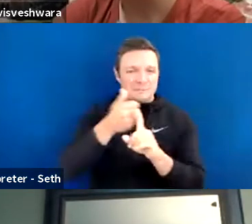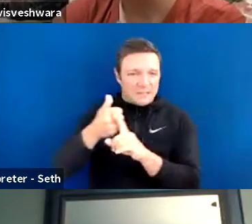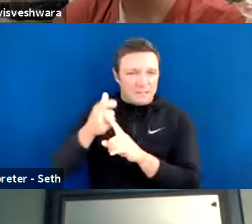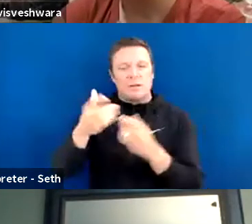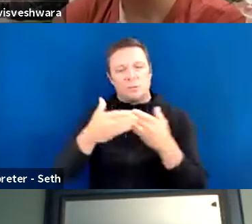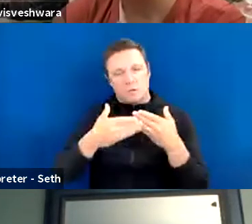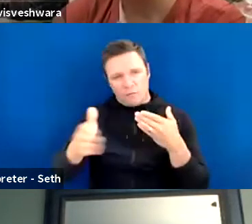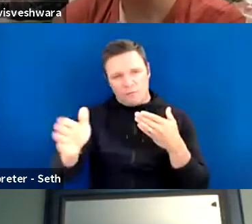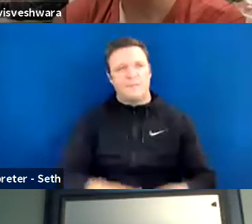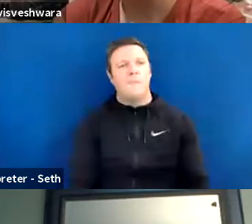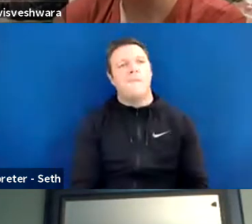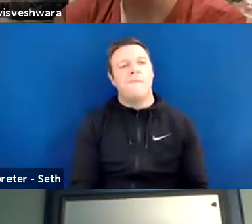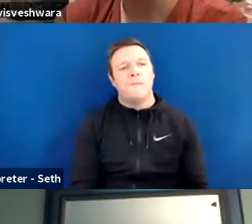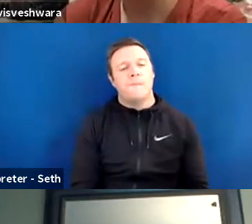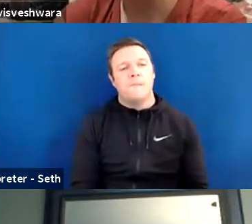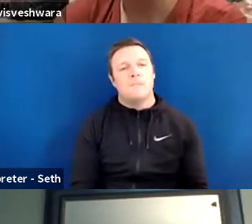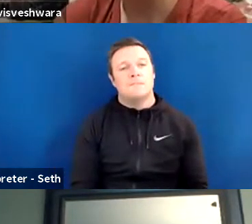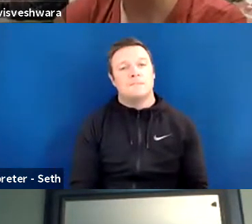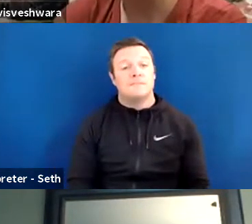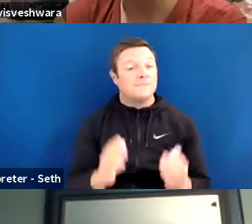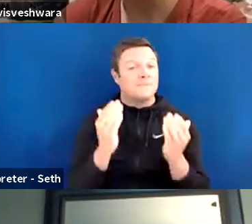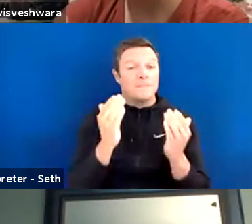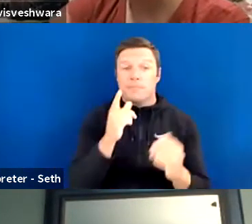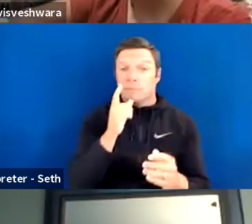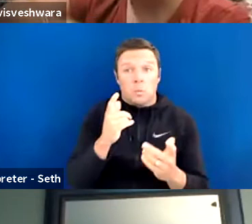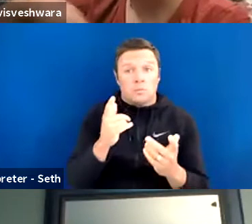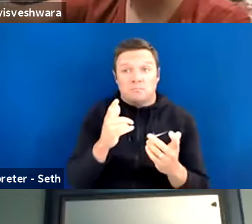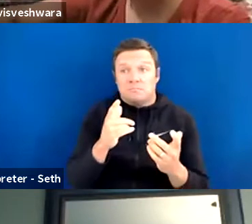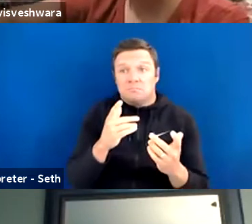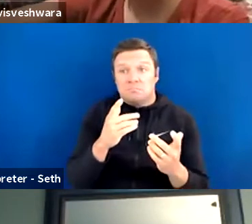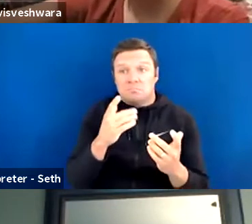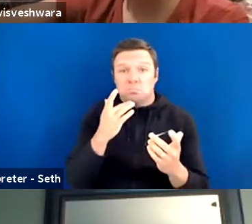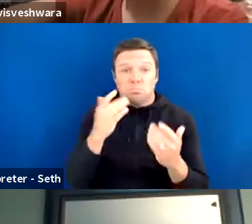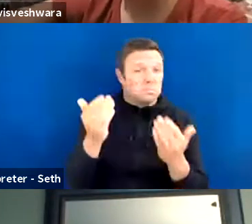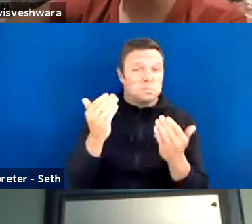So go ahead, whoever wants to go first.